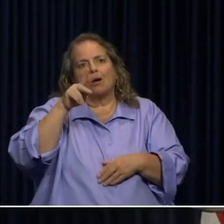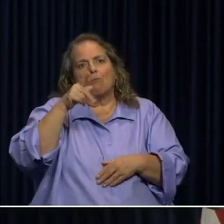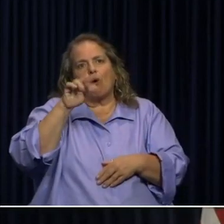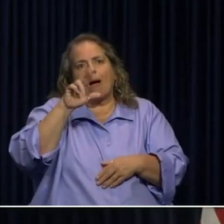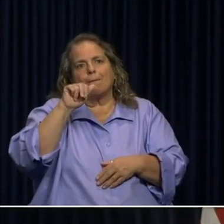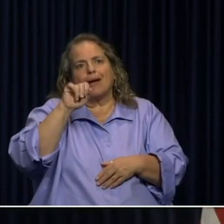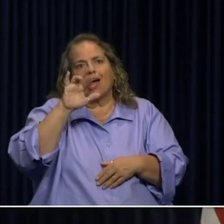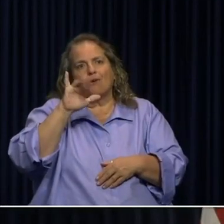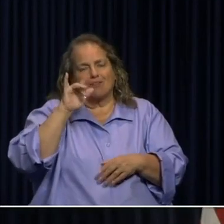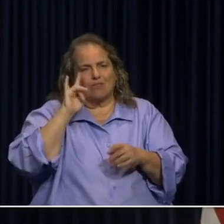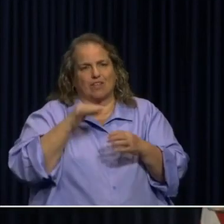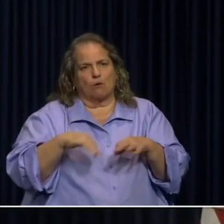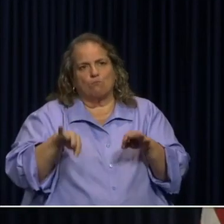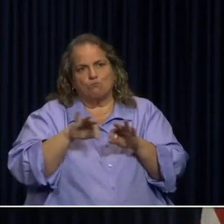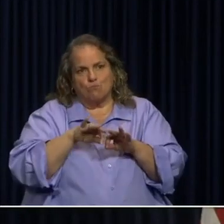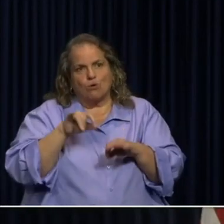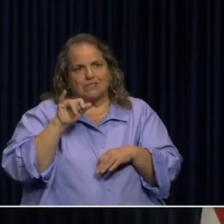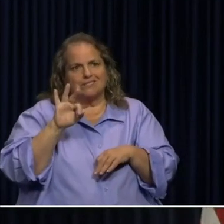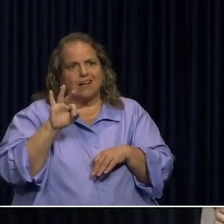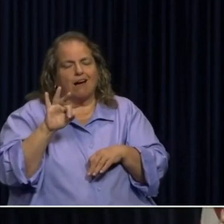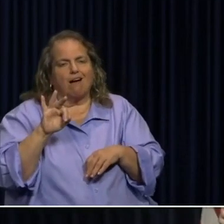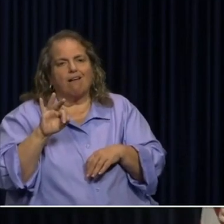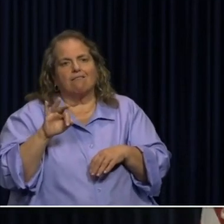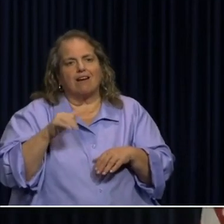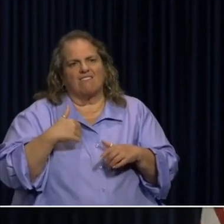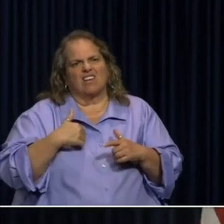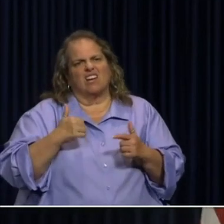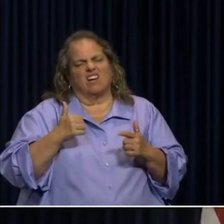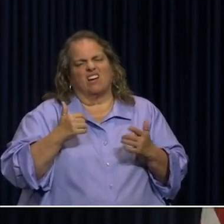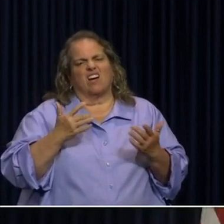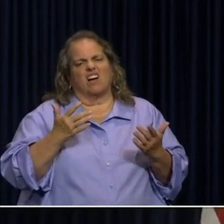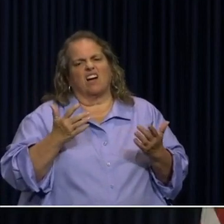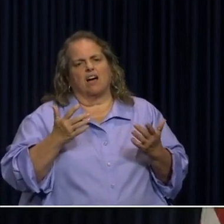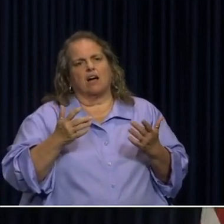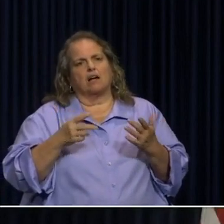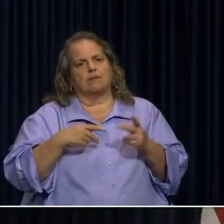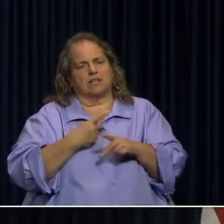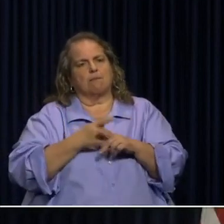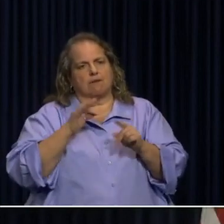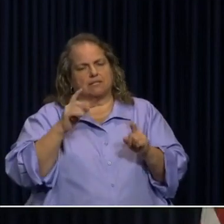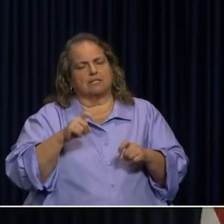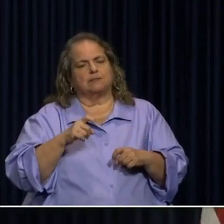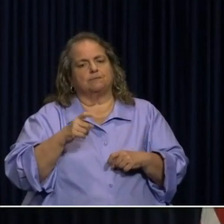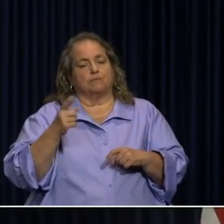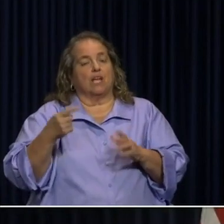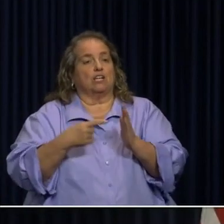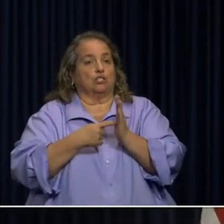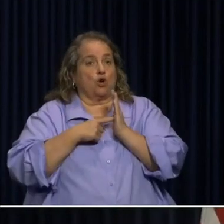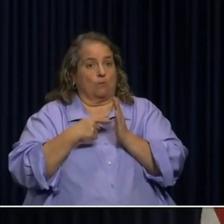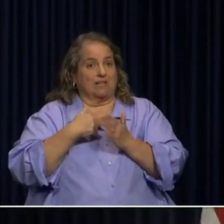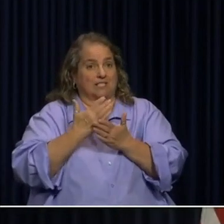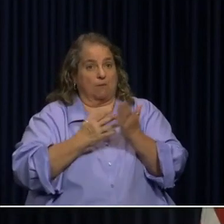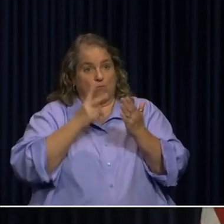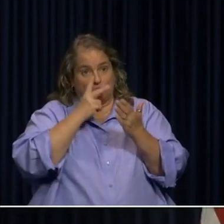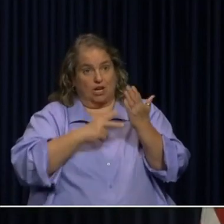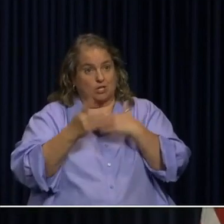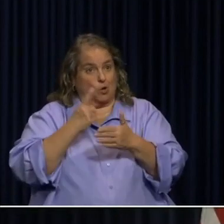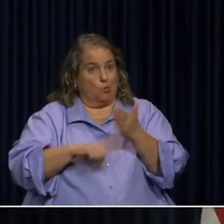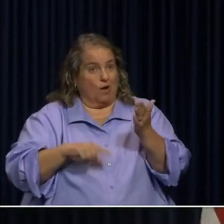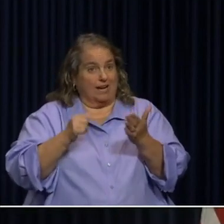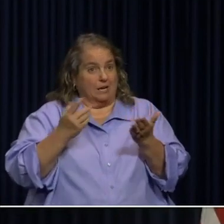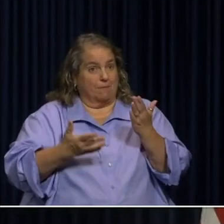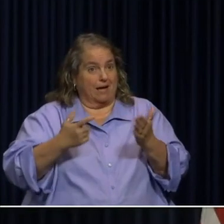importance especially of a general. I was shown some initial projections on what it might cost the